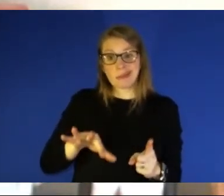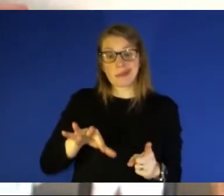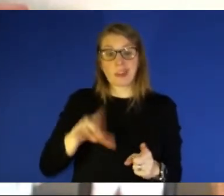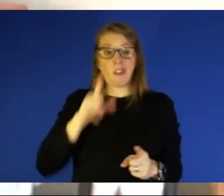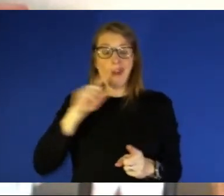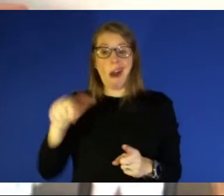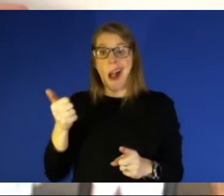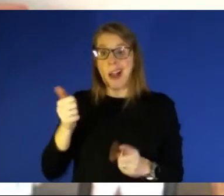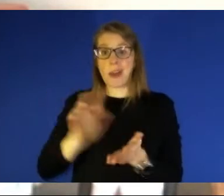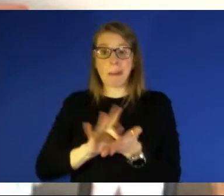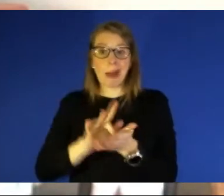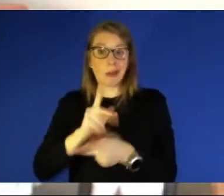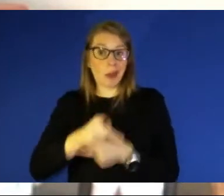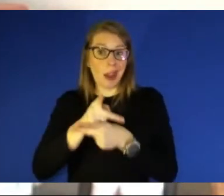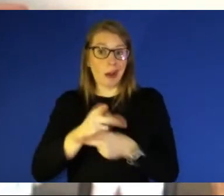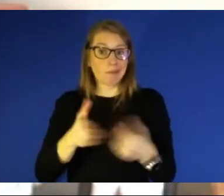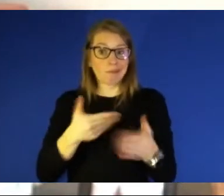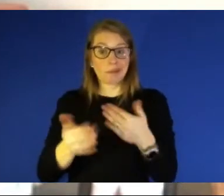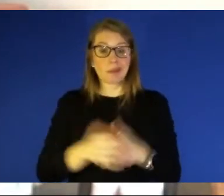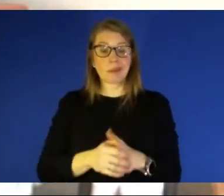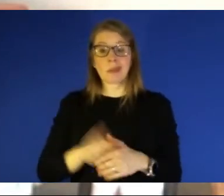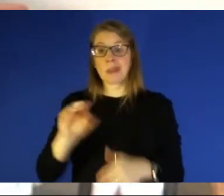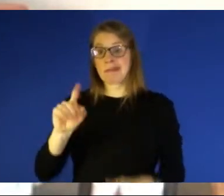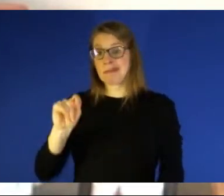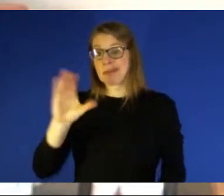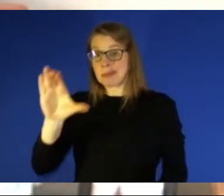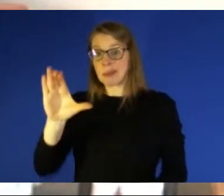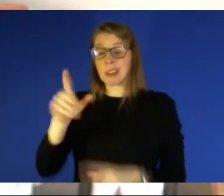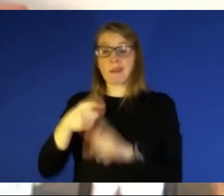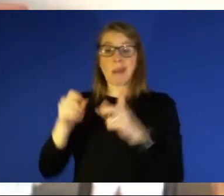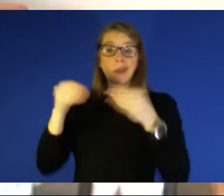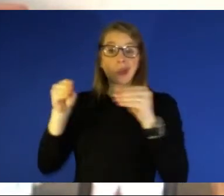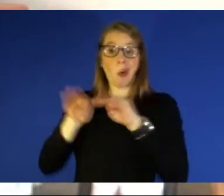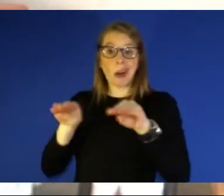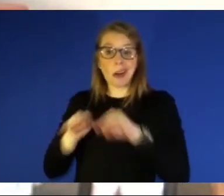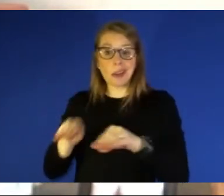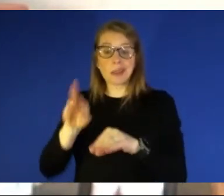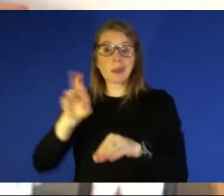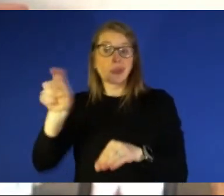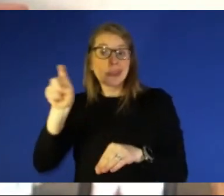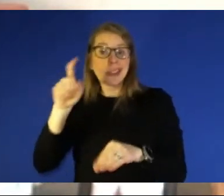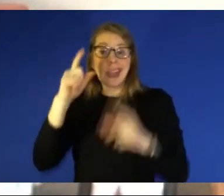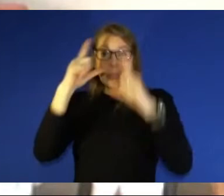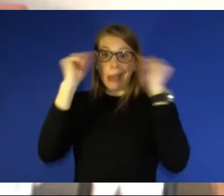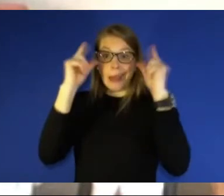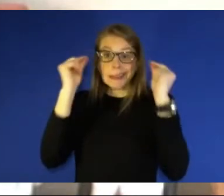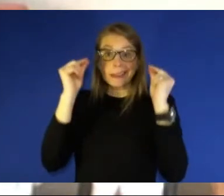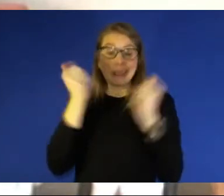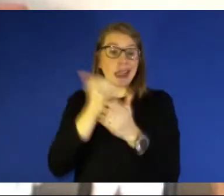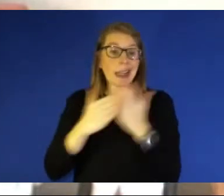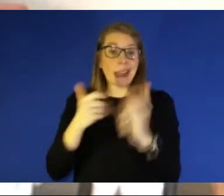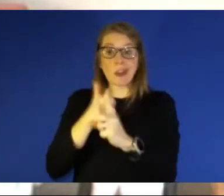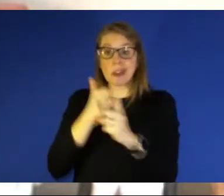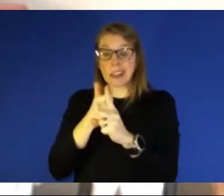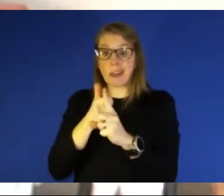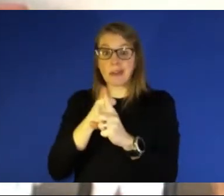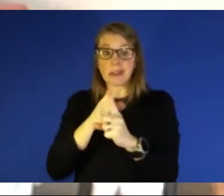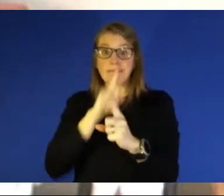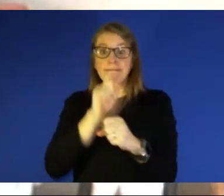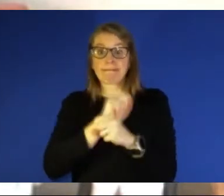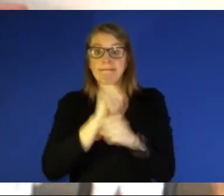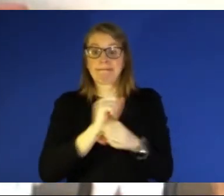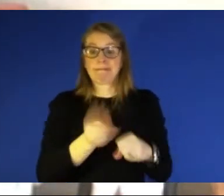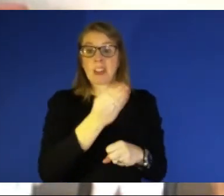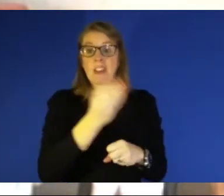medical care, whether that's over-the-counter prescriptions, glasses, anything that you could actually turn in on that health